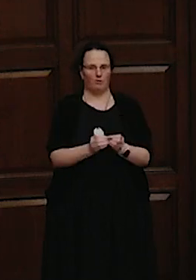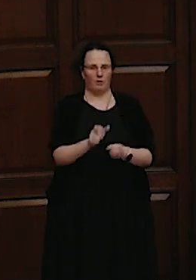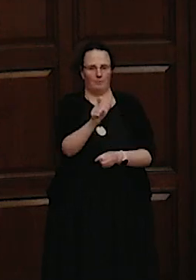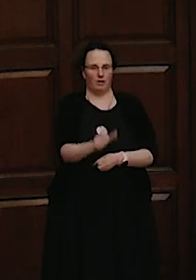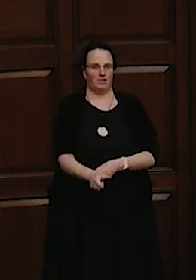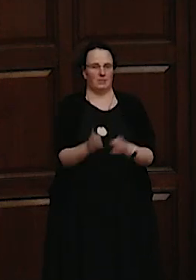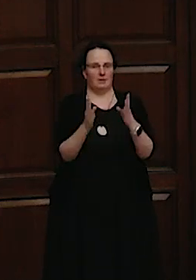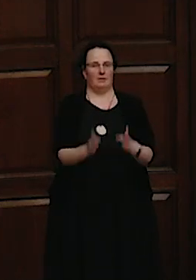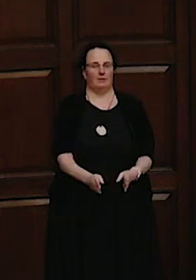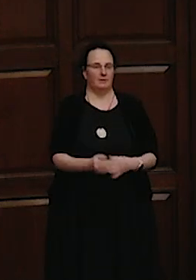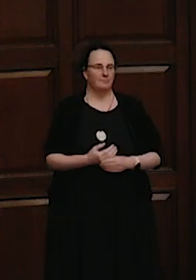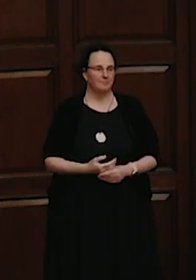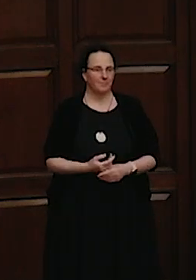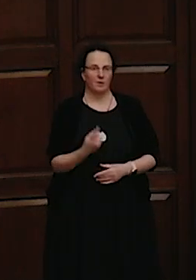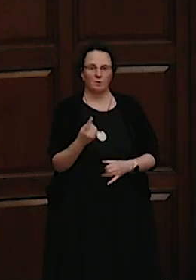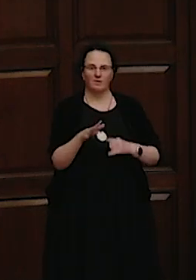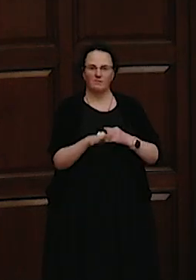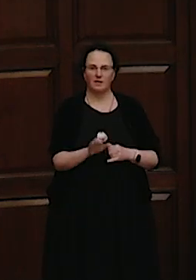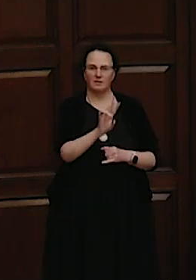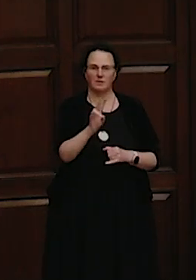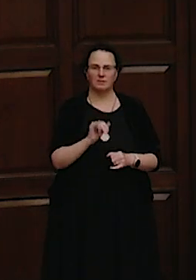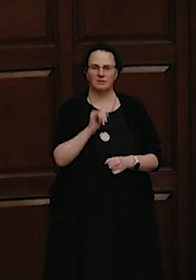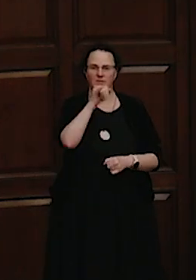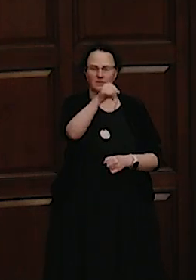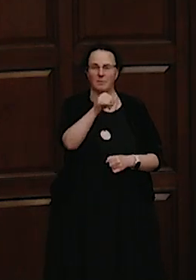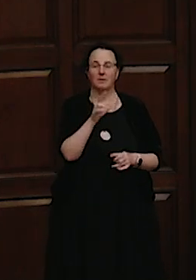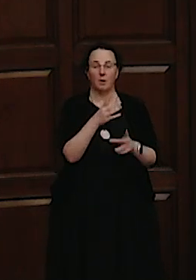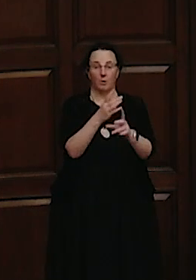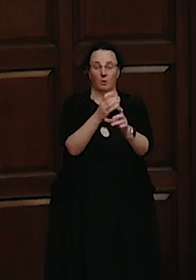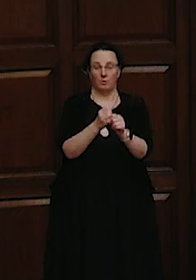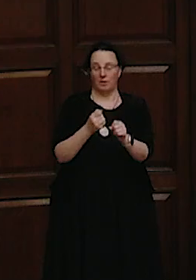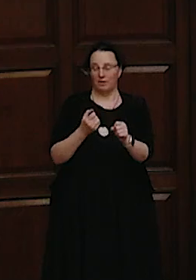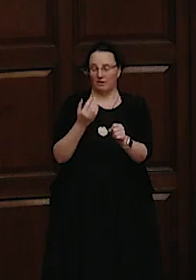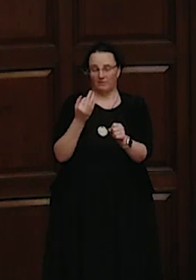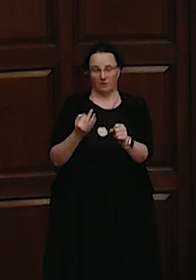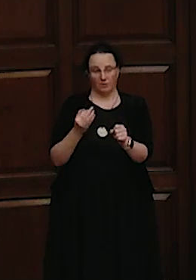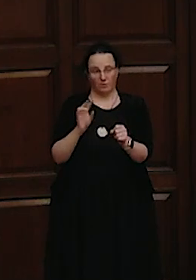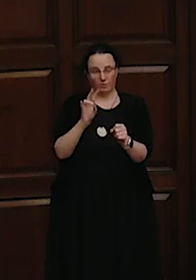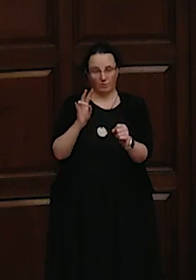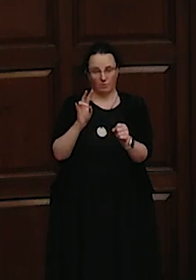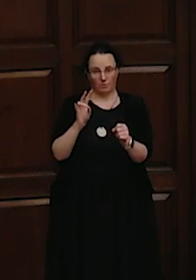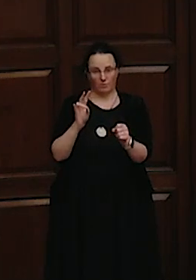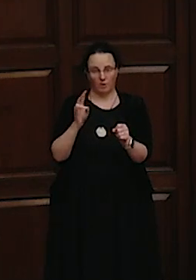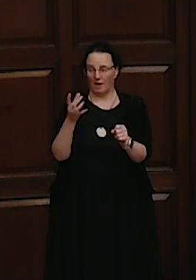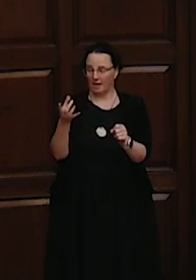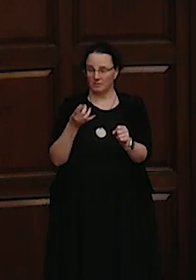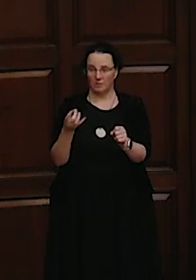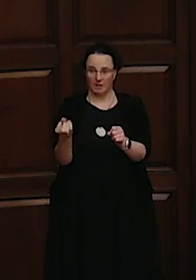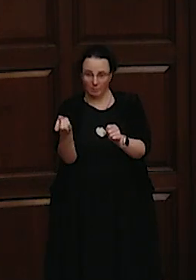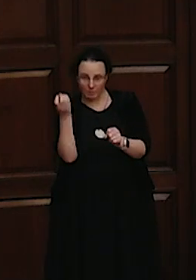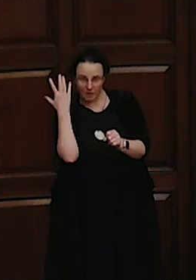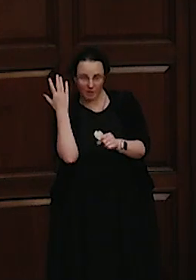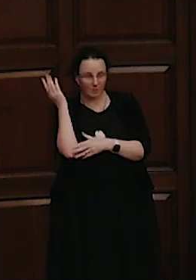Great. And I think we've one final question down the back. Just before we get to that, there has been a couple of requests around, will the slides and presentations